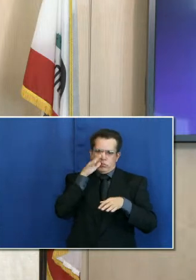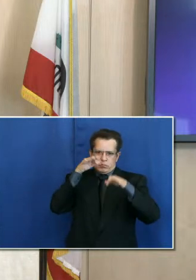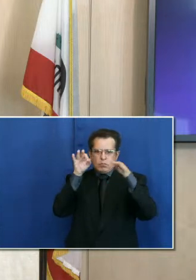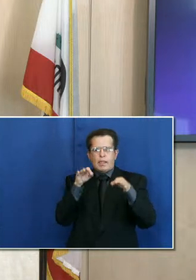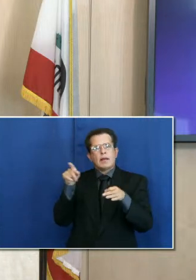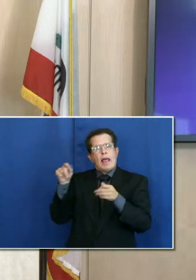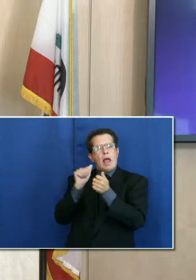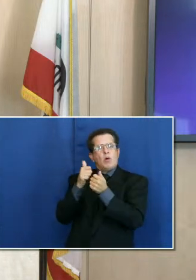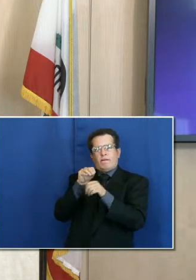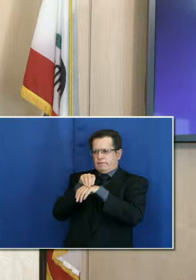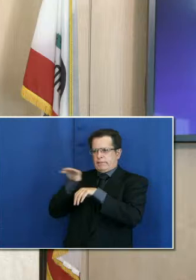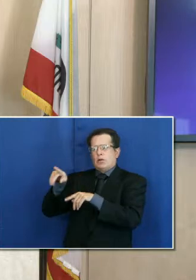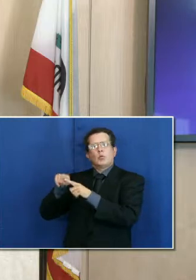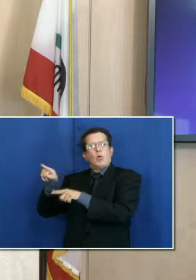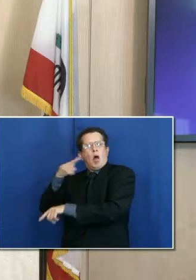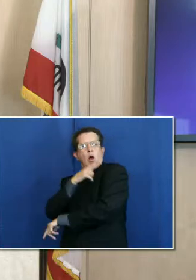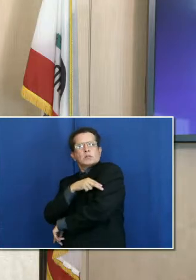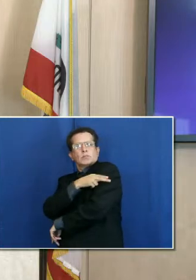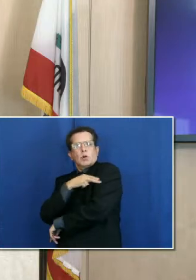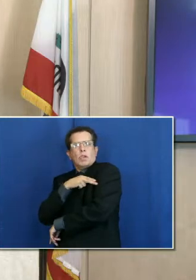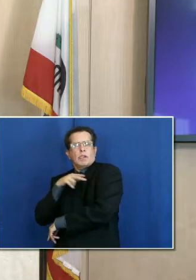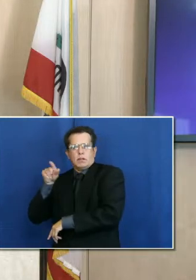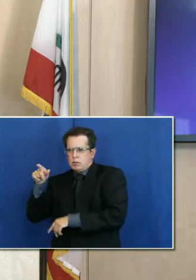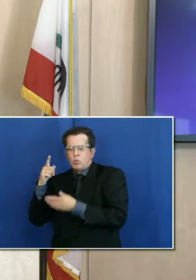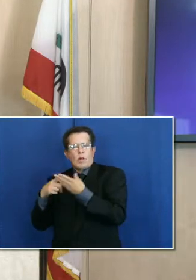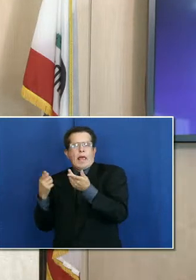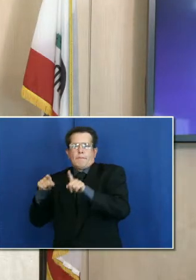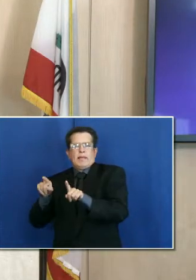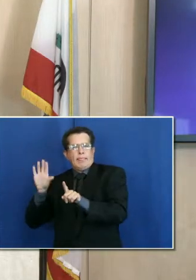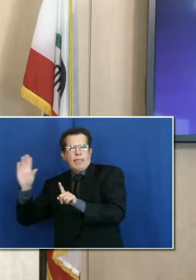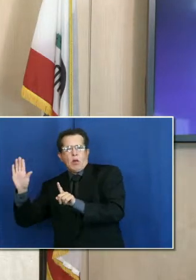the hospitals have been handling this pandemic. Chris?